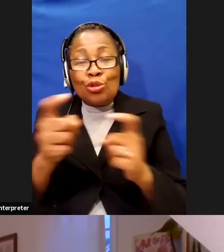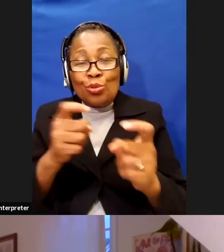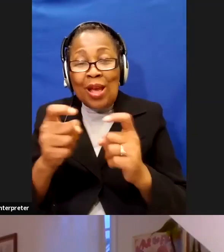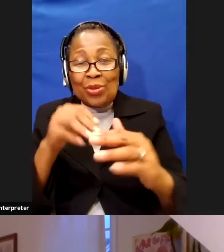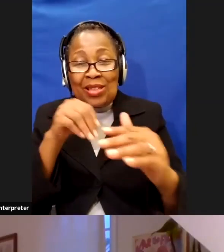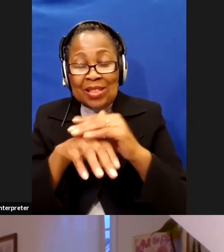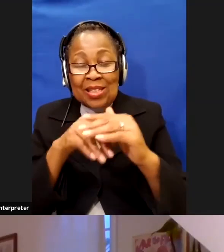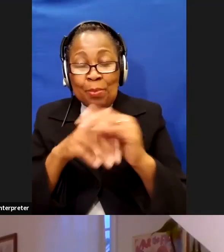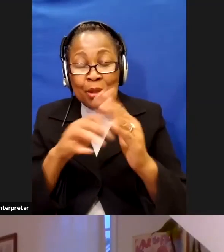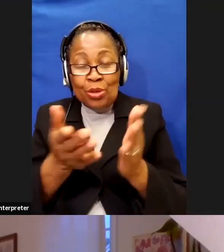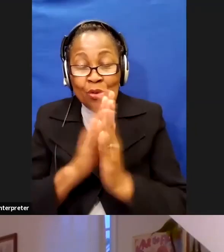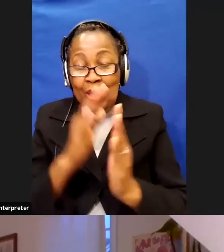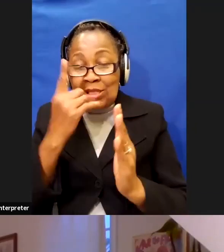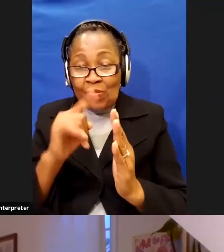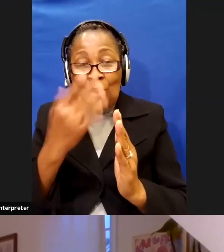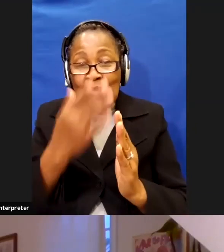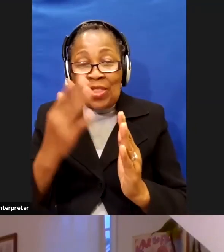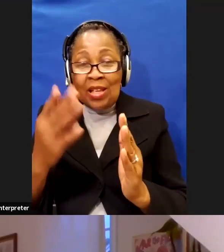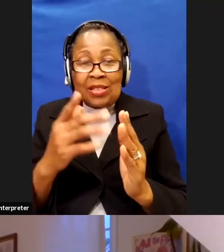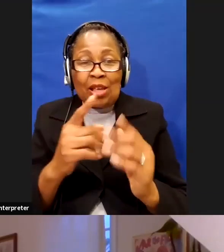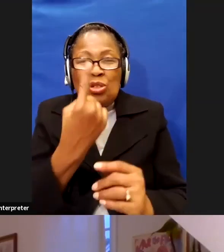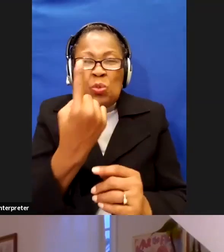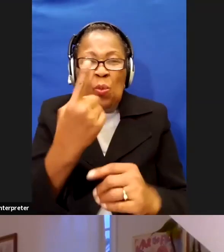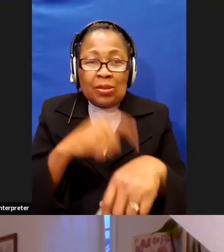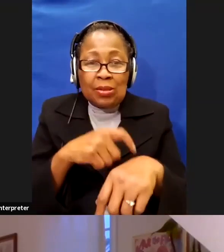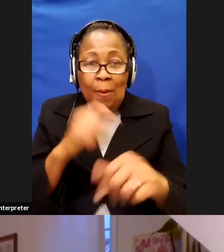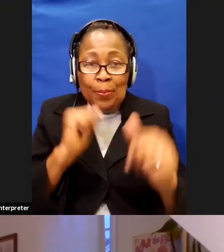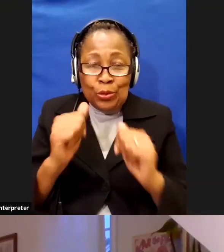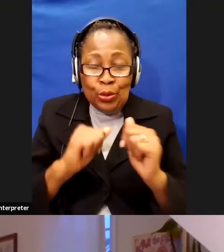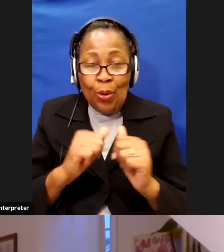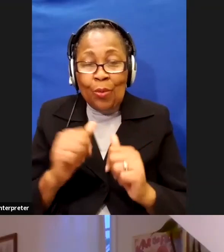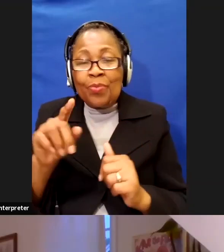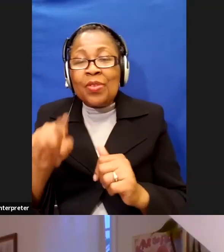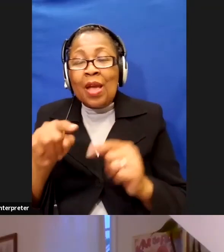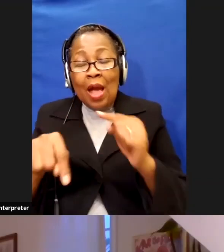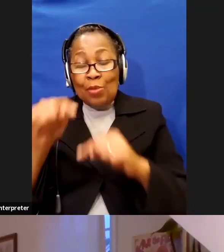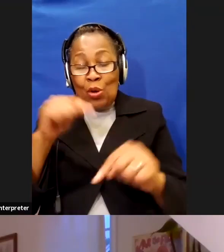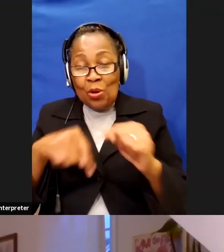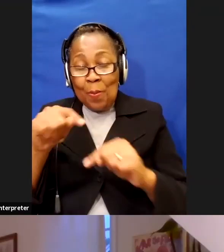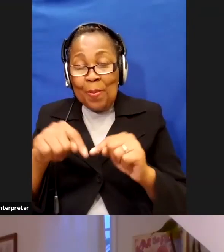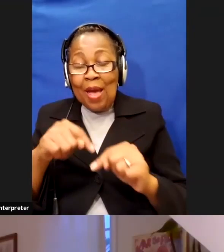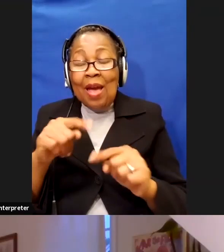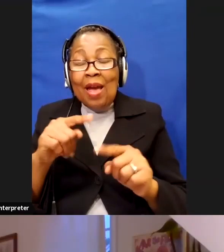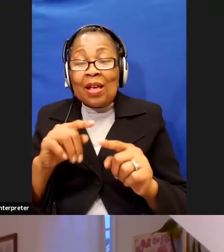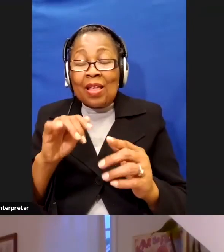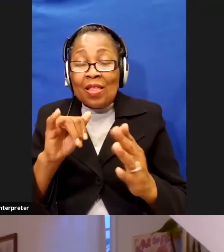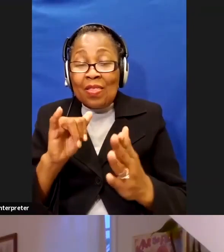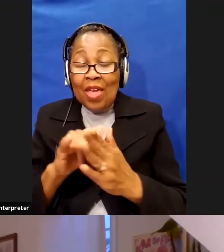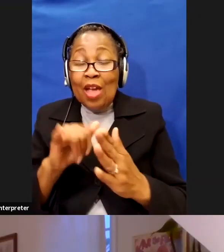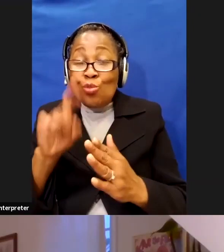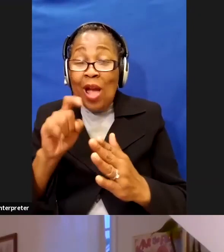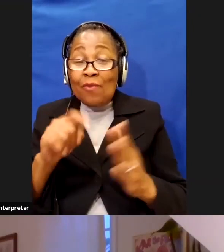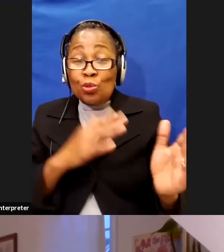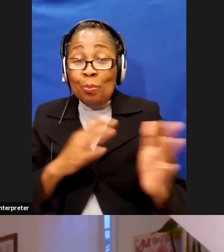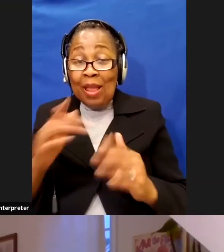a lot of things that are just unique? I'm going to go back to the fact that you've got to plan for it. Okay, so